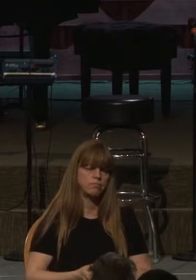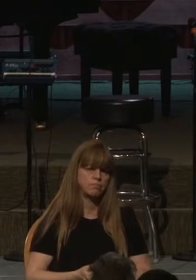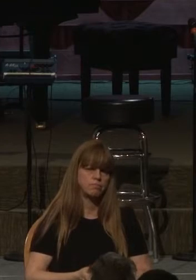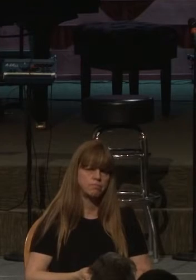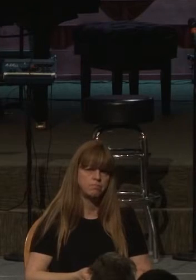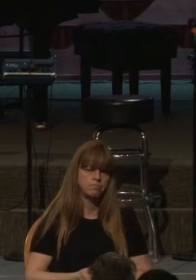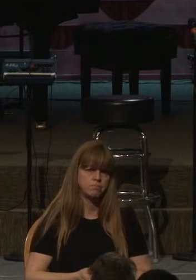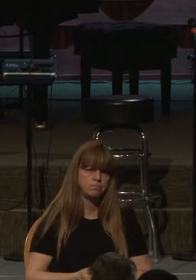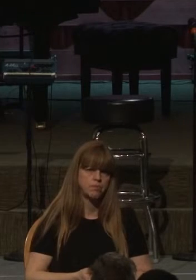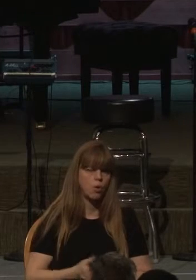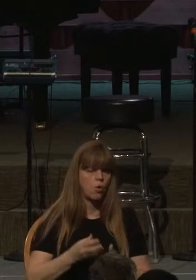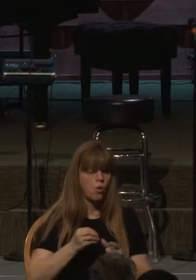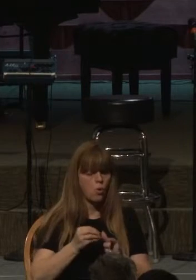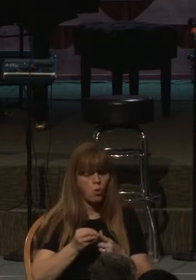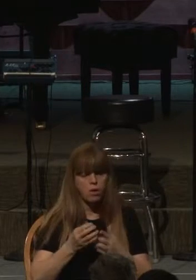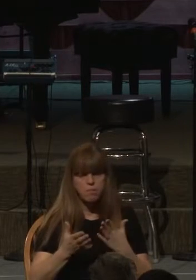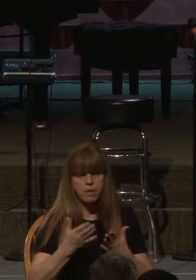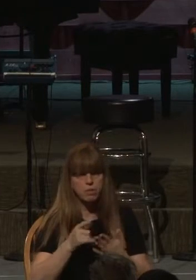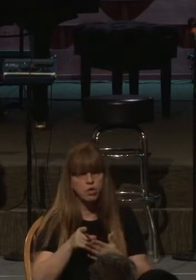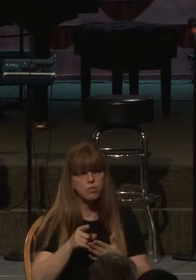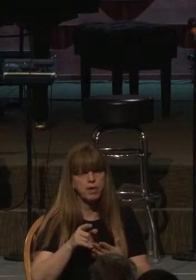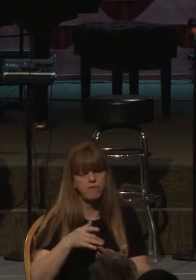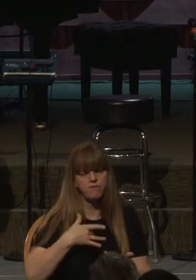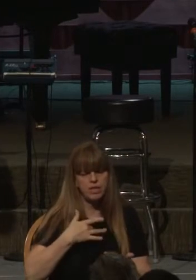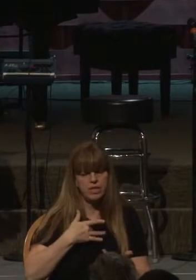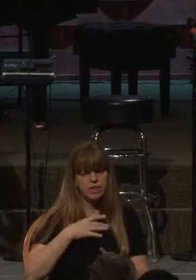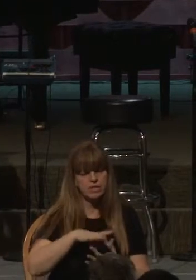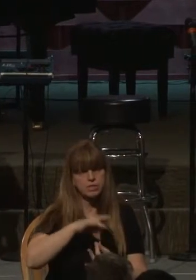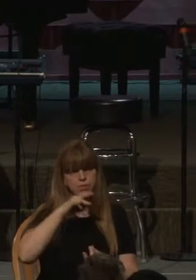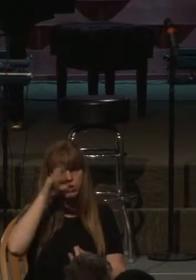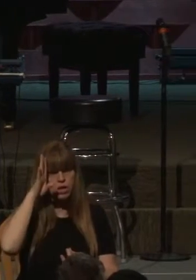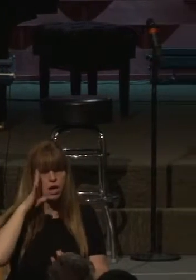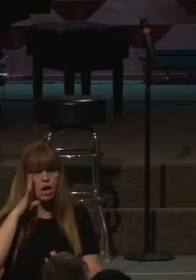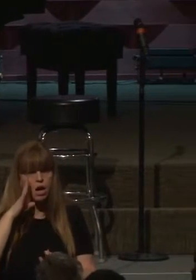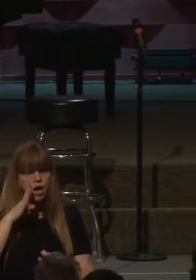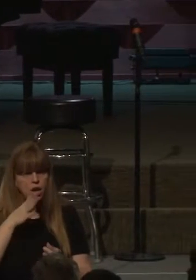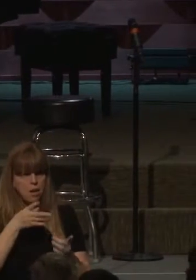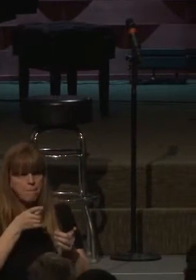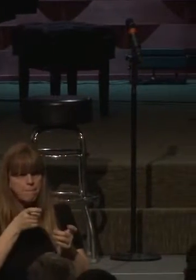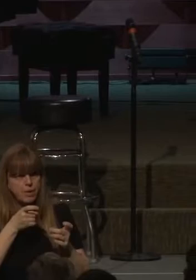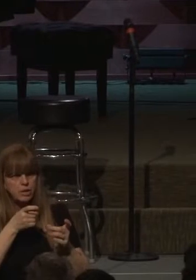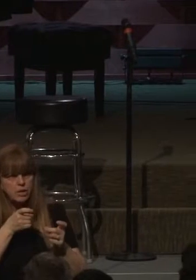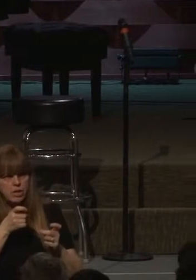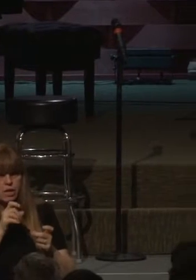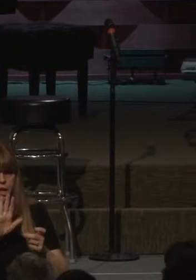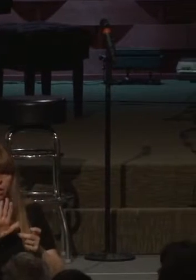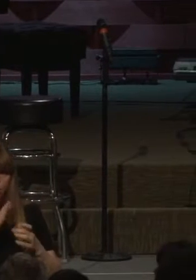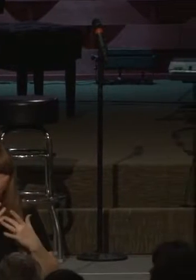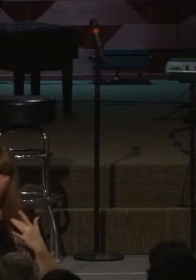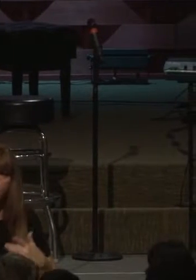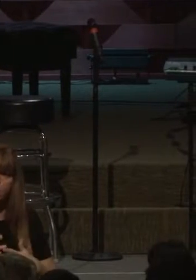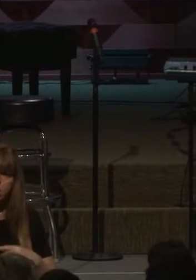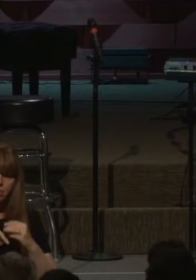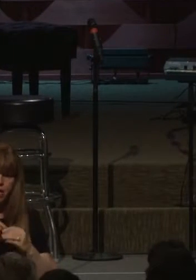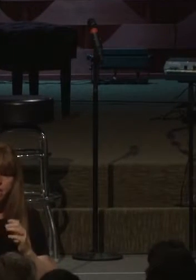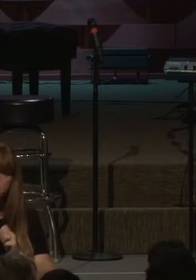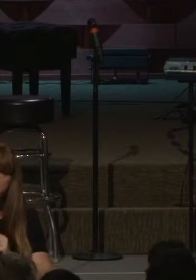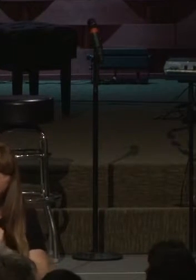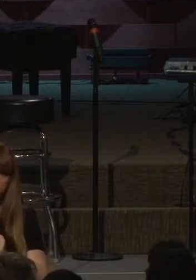Or maybe you've been sensing the Spirit of God pulling at your heart about following